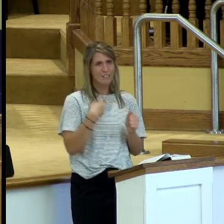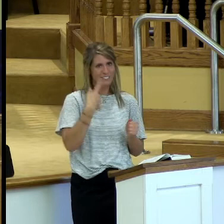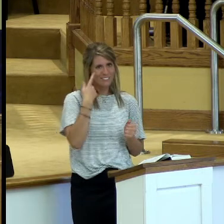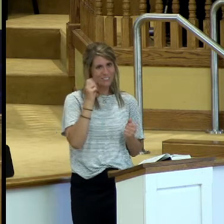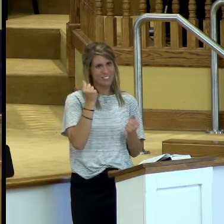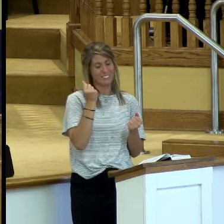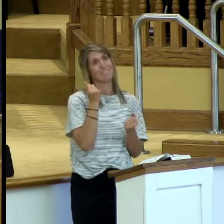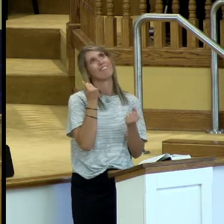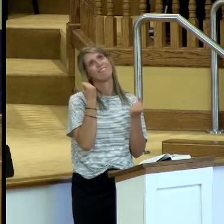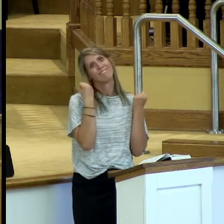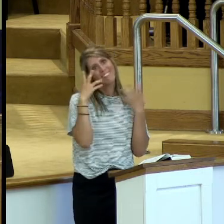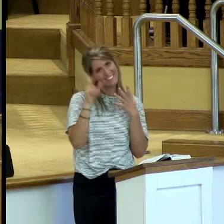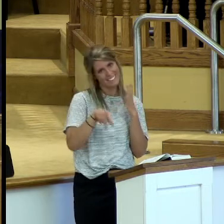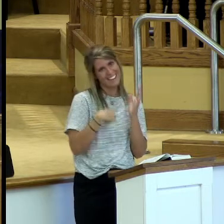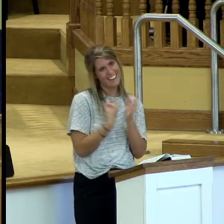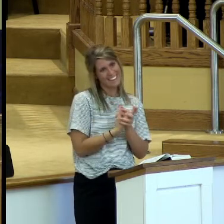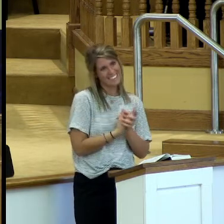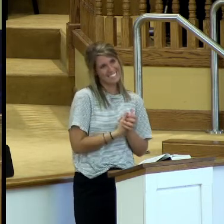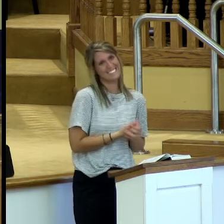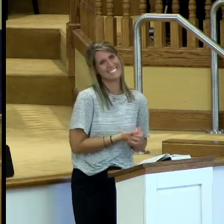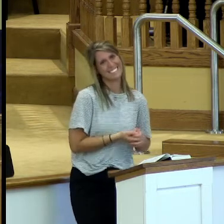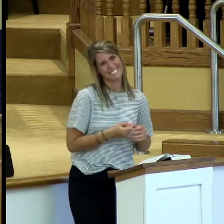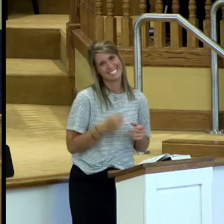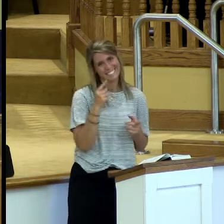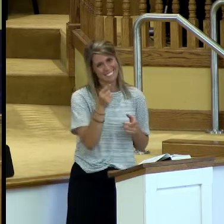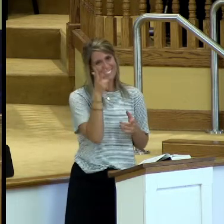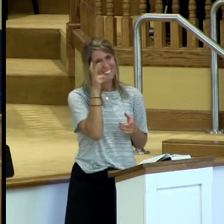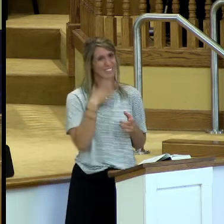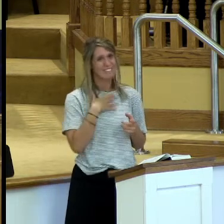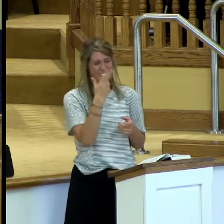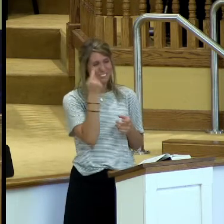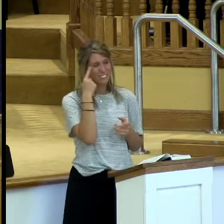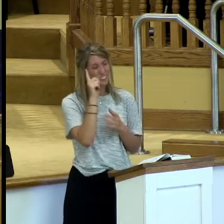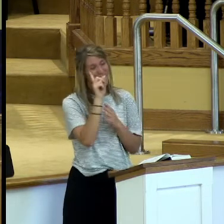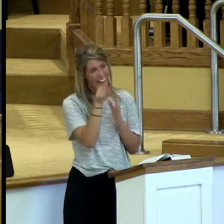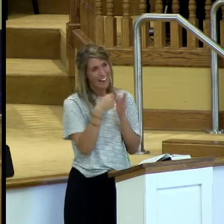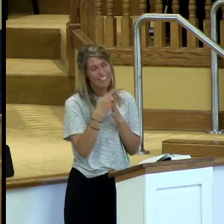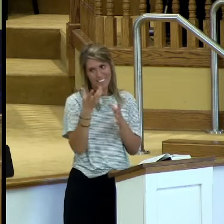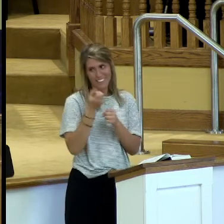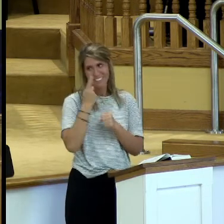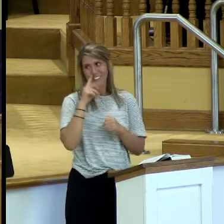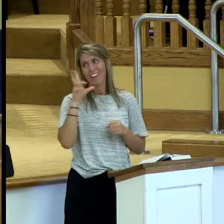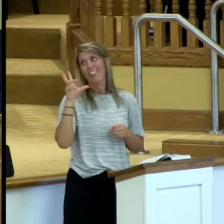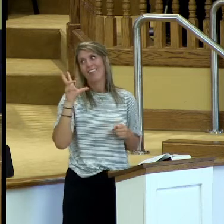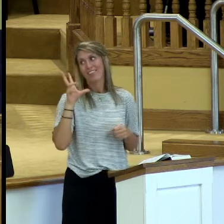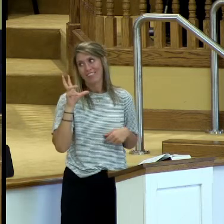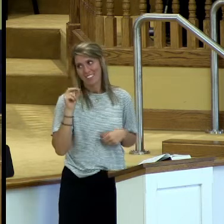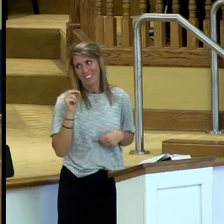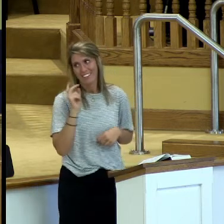for numerous hours. Yeah, y'all get my horrible jokes for like an hour and a half. They get it for 30.